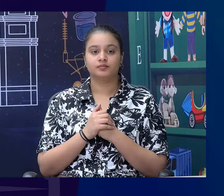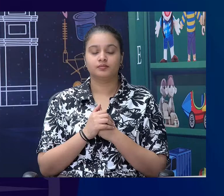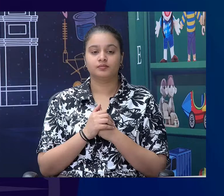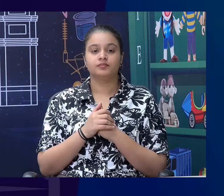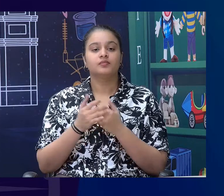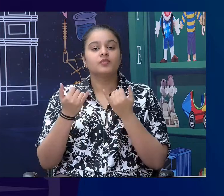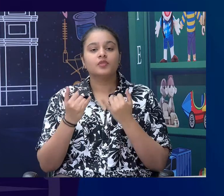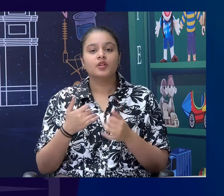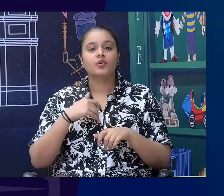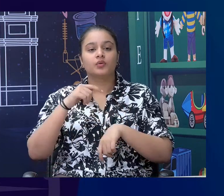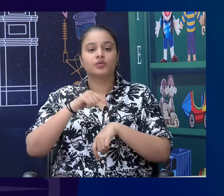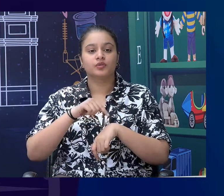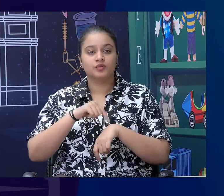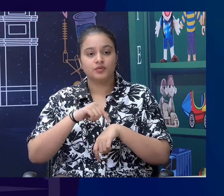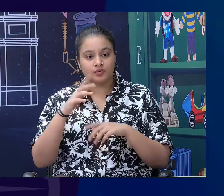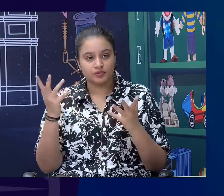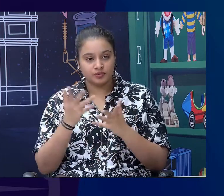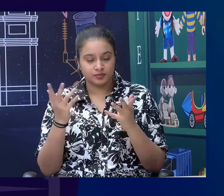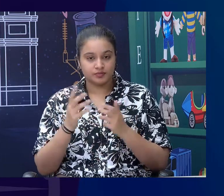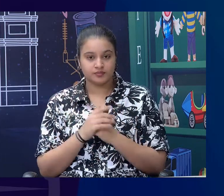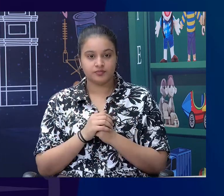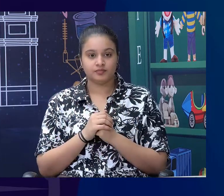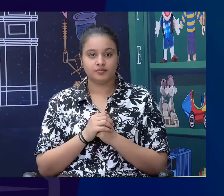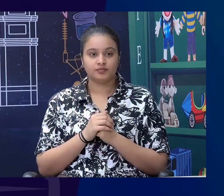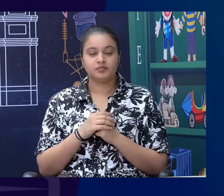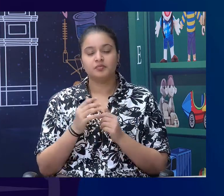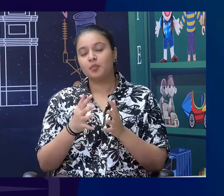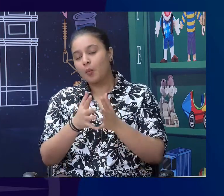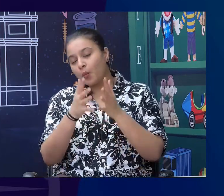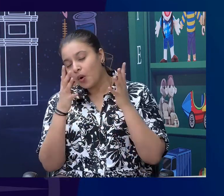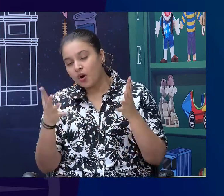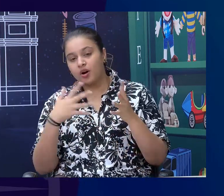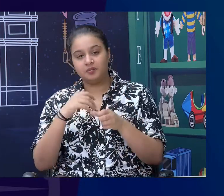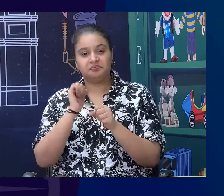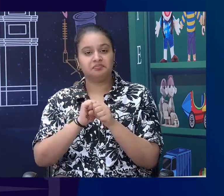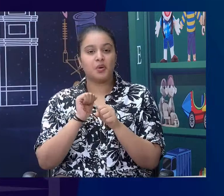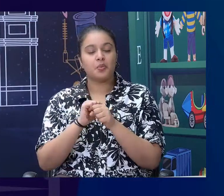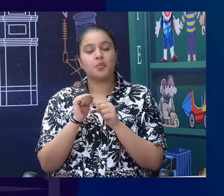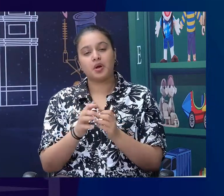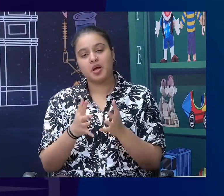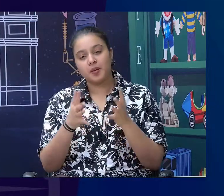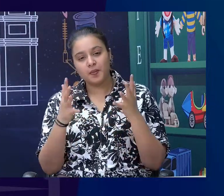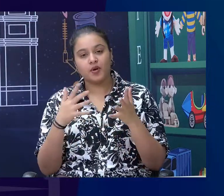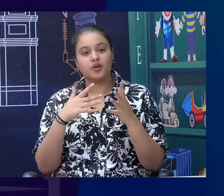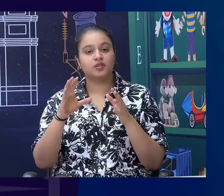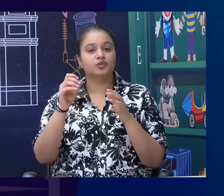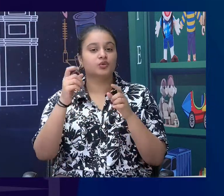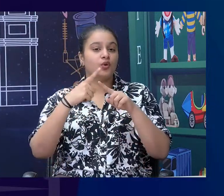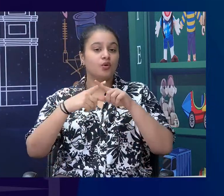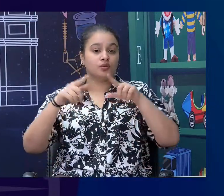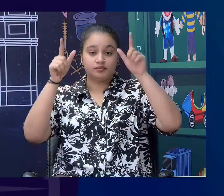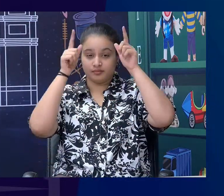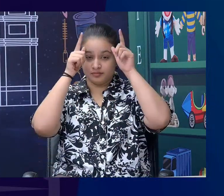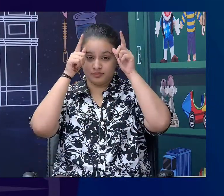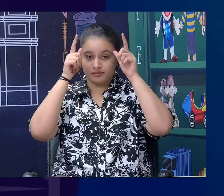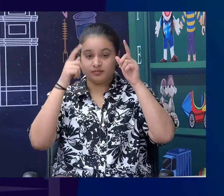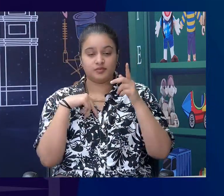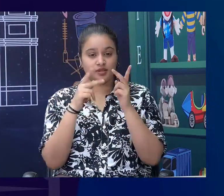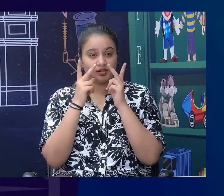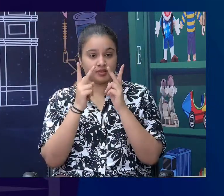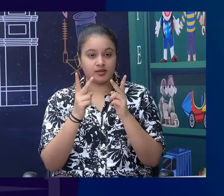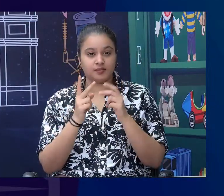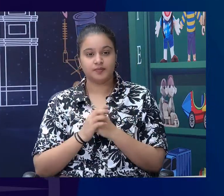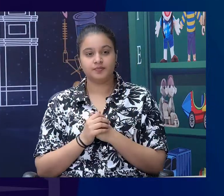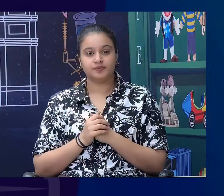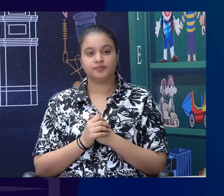And now time for the most hardworking. Most hardworking animal, the ox. You can Yes. see the ox on